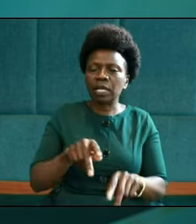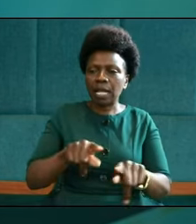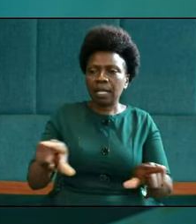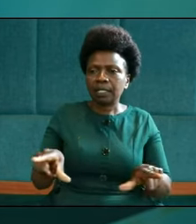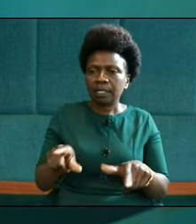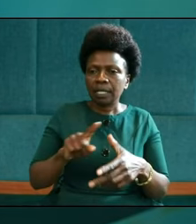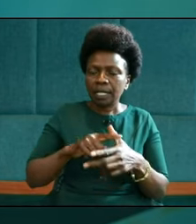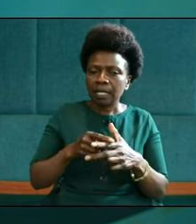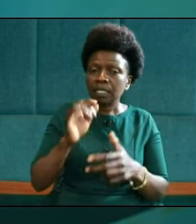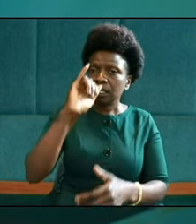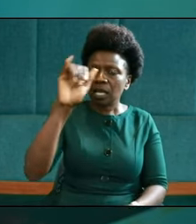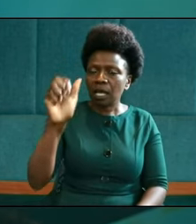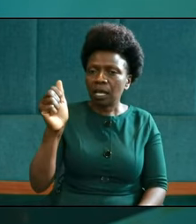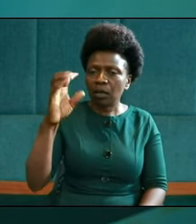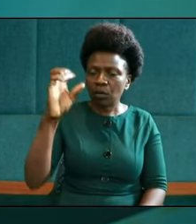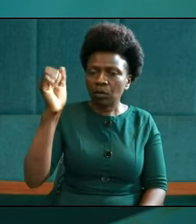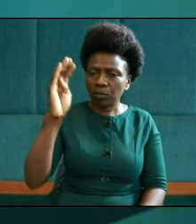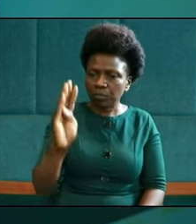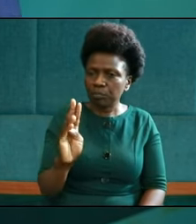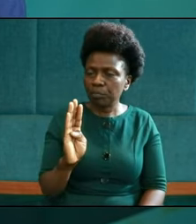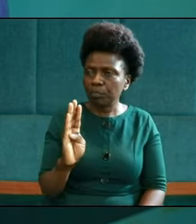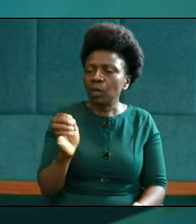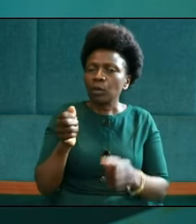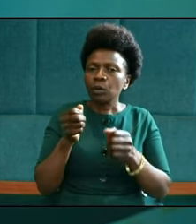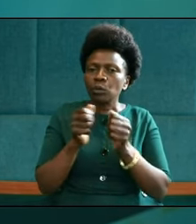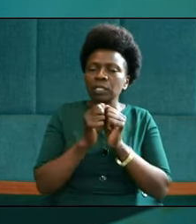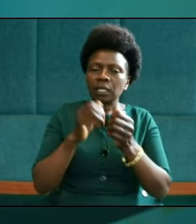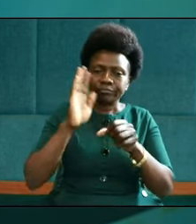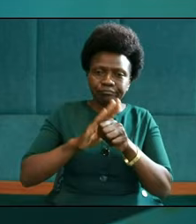Jacob, with a lot of heaviness,